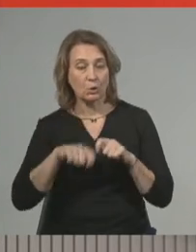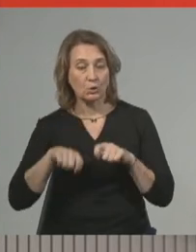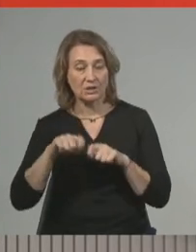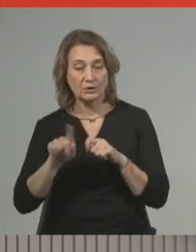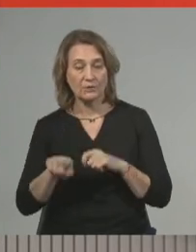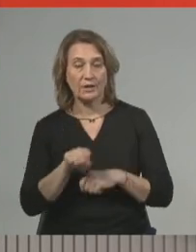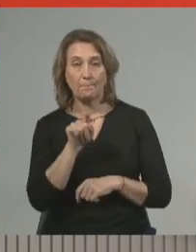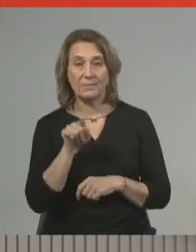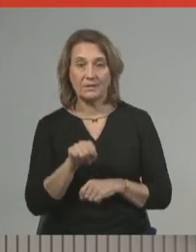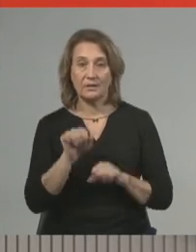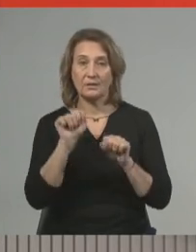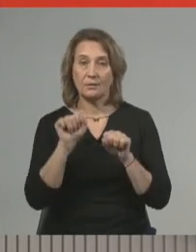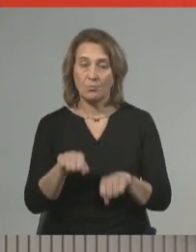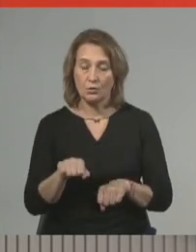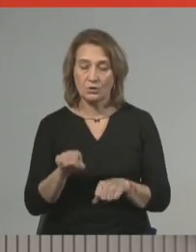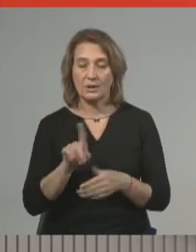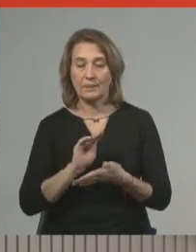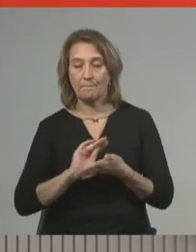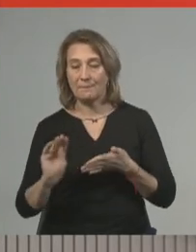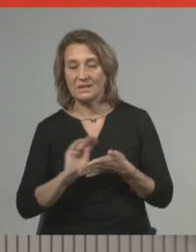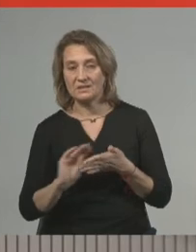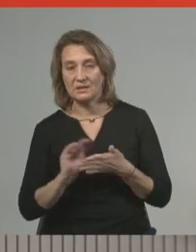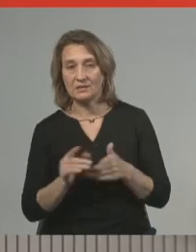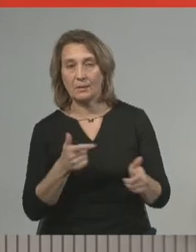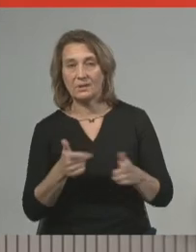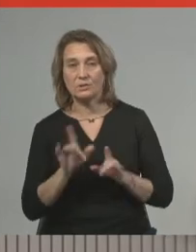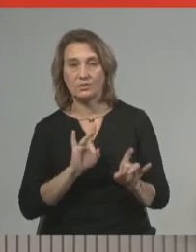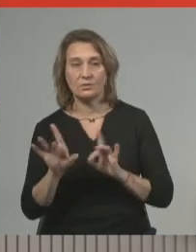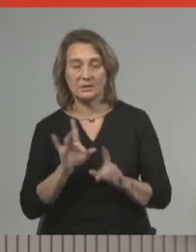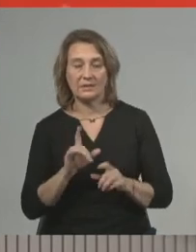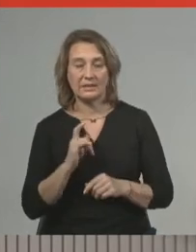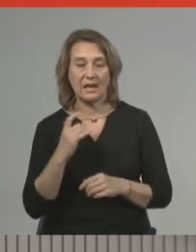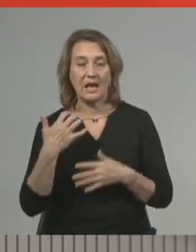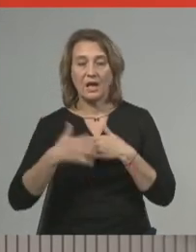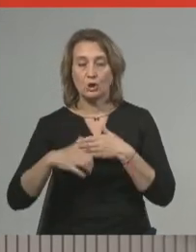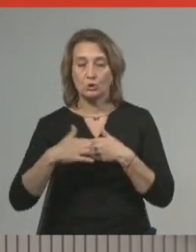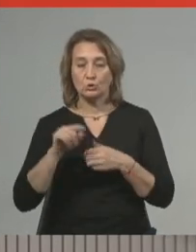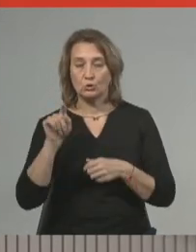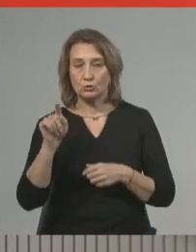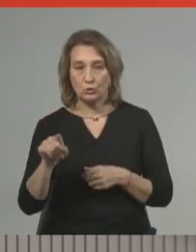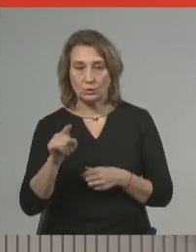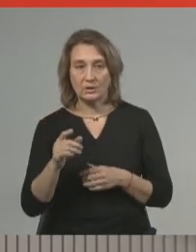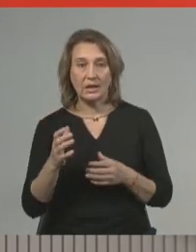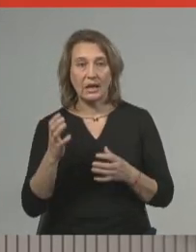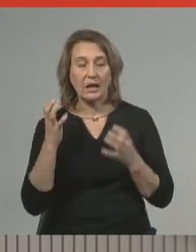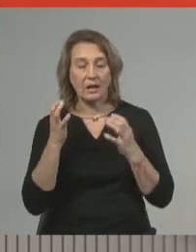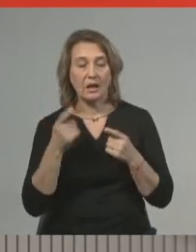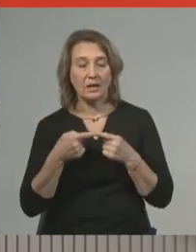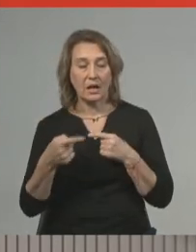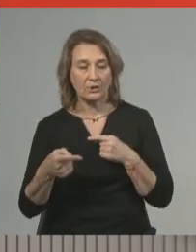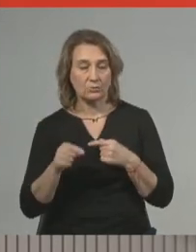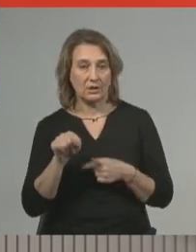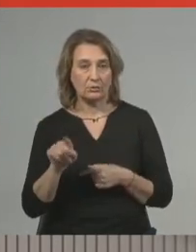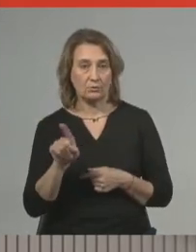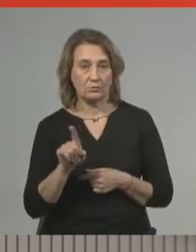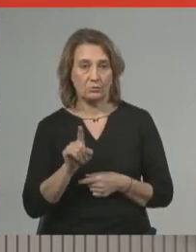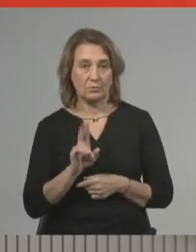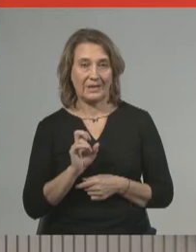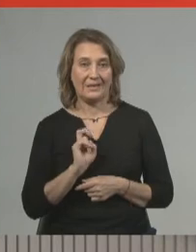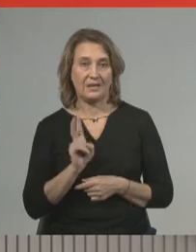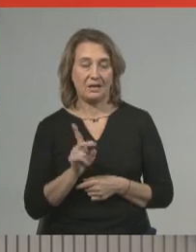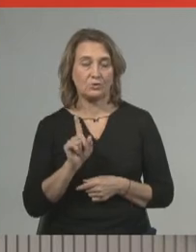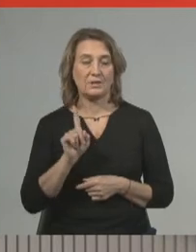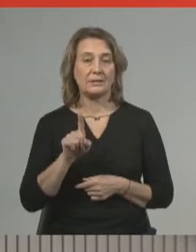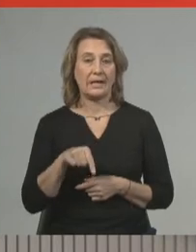crimea but we understood that we can target advertising uh on harrison region